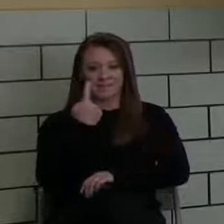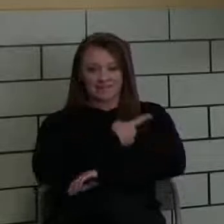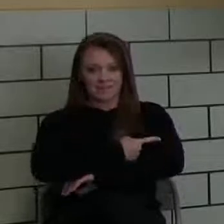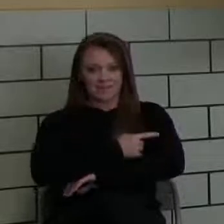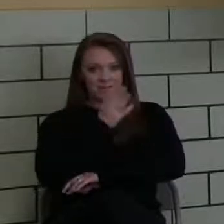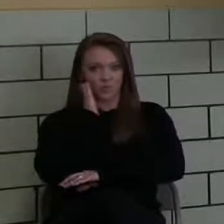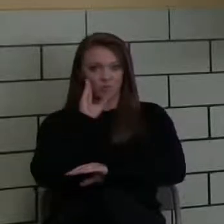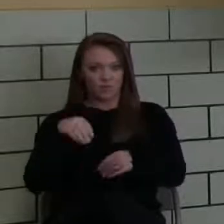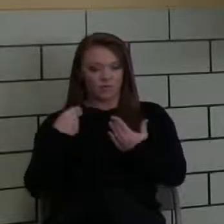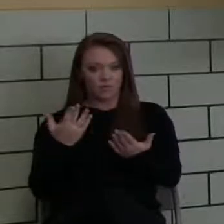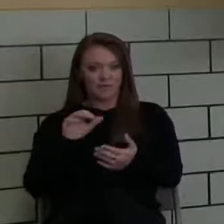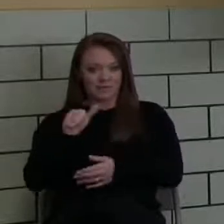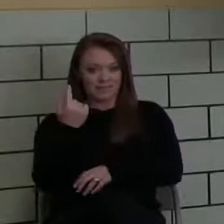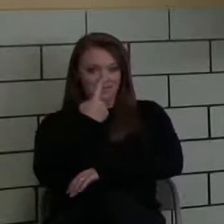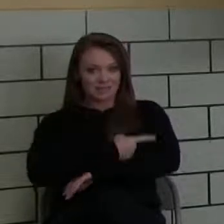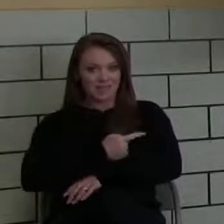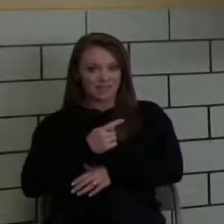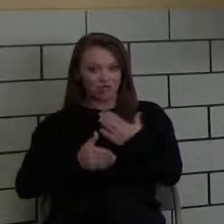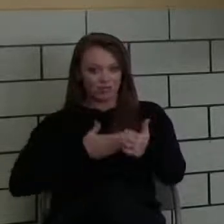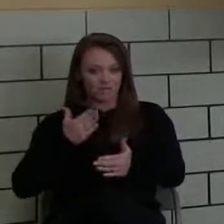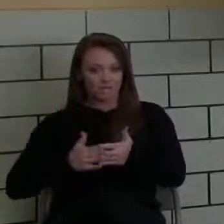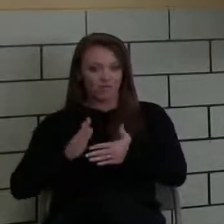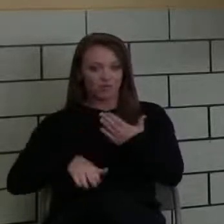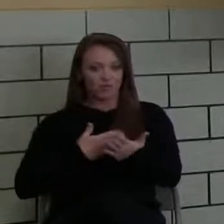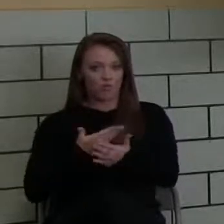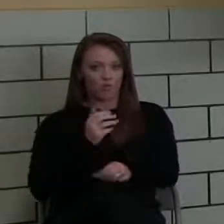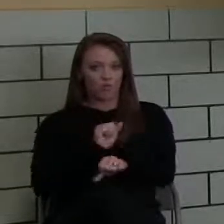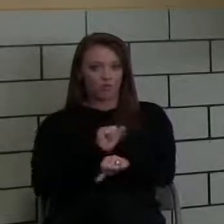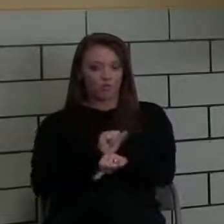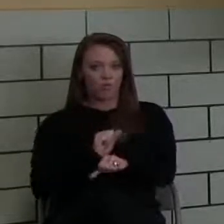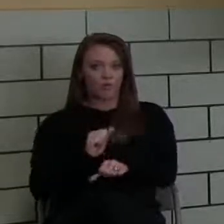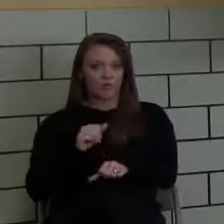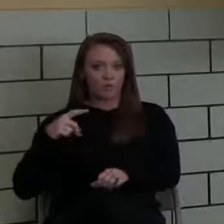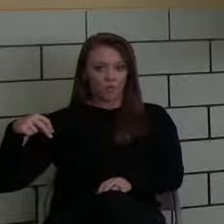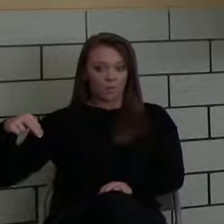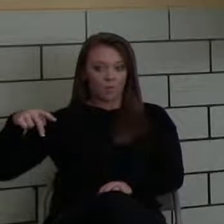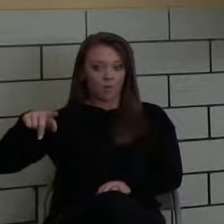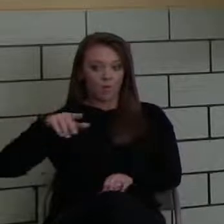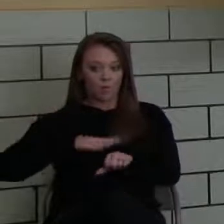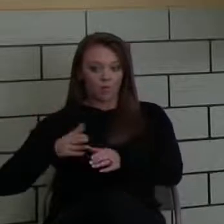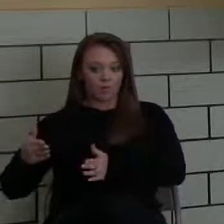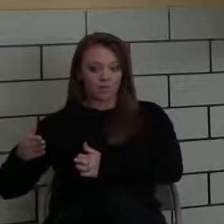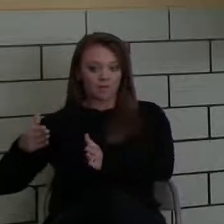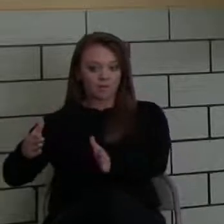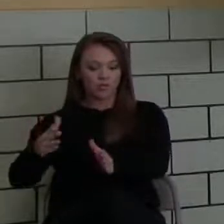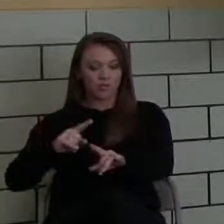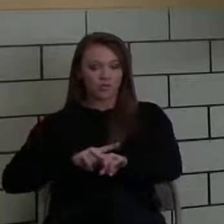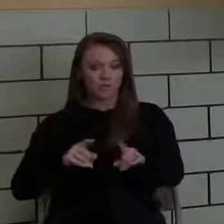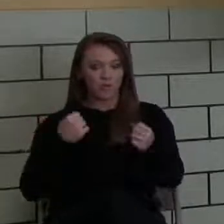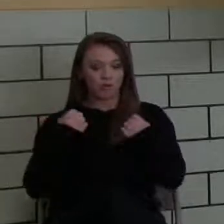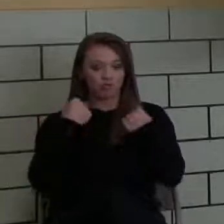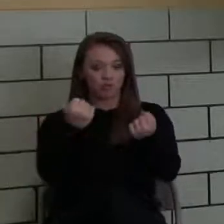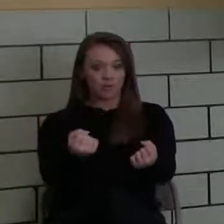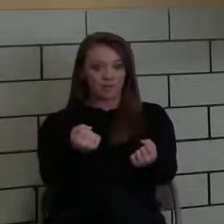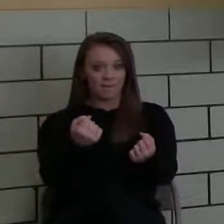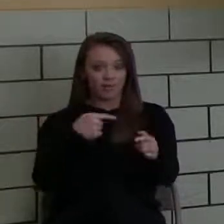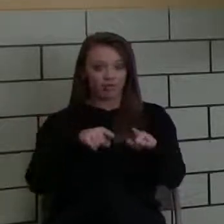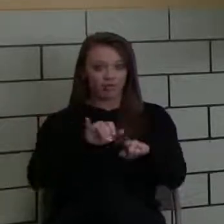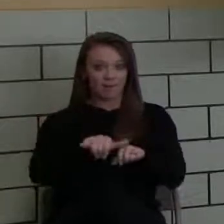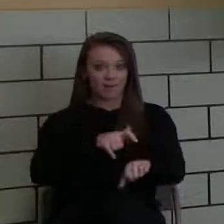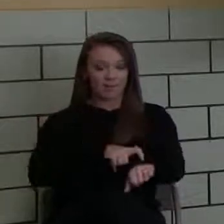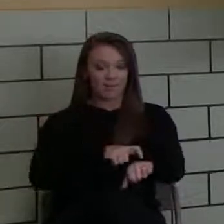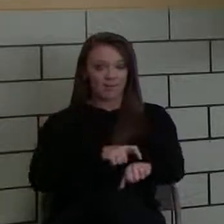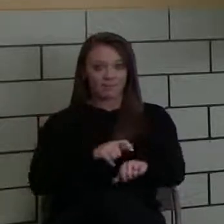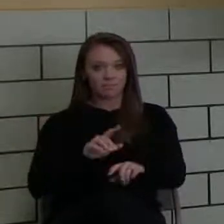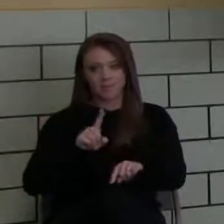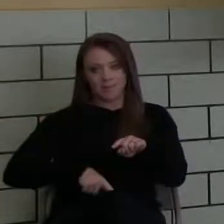that's, pedestrians will still be able to come and go along the edges, but vehicles will be completely out. The contractor will have